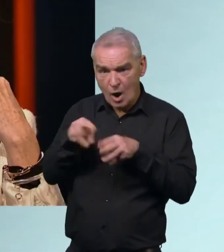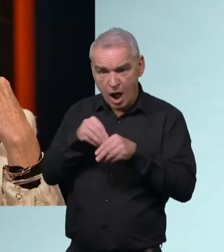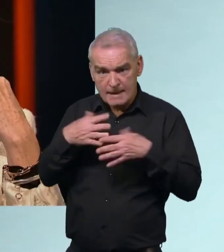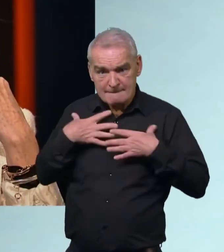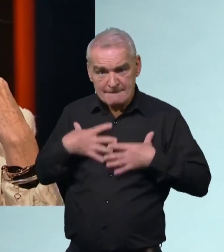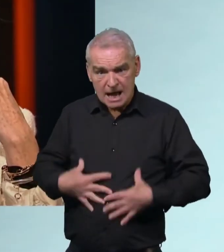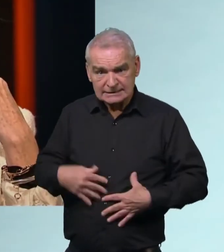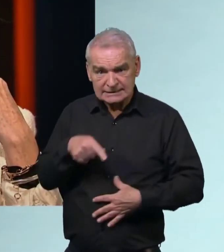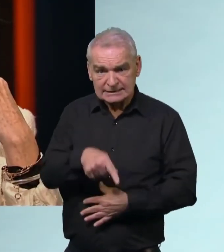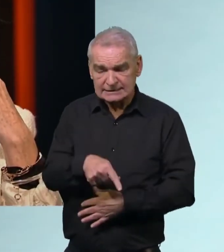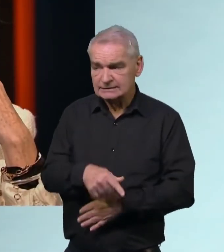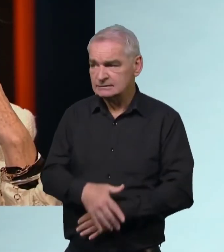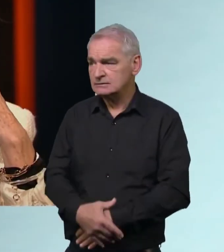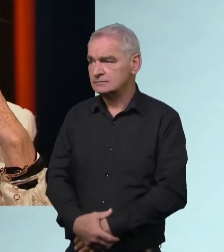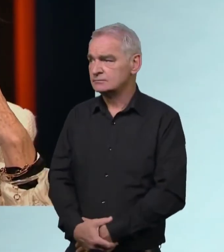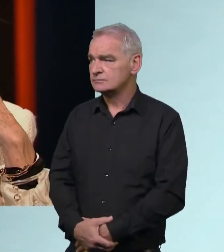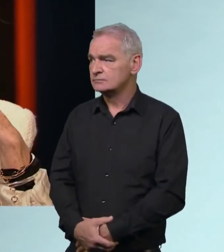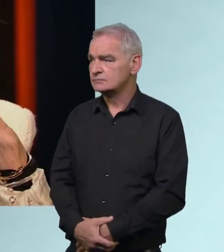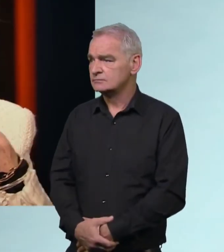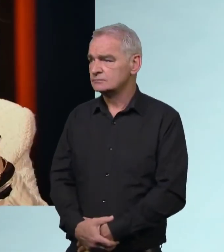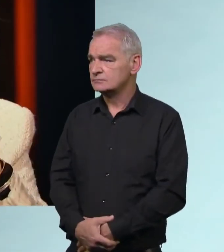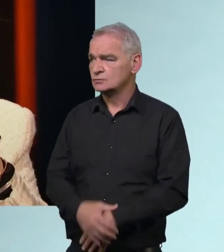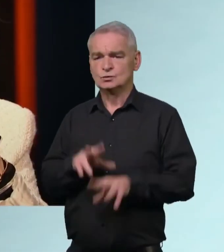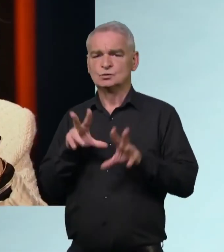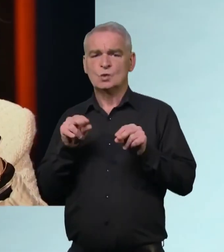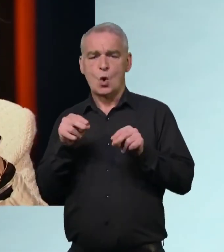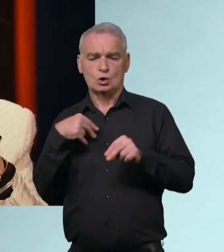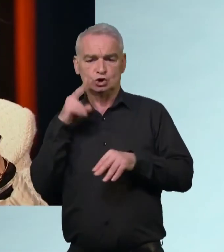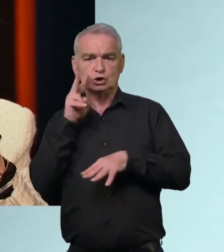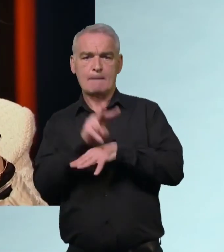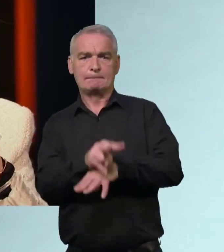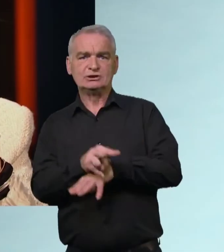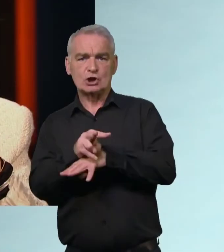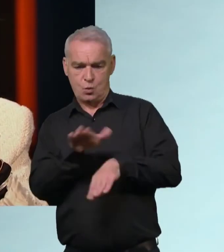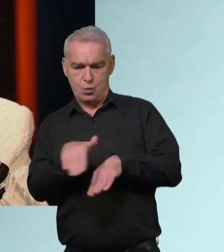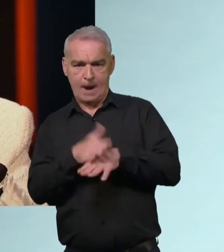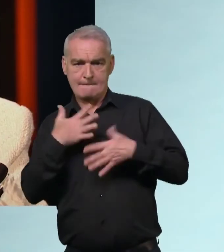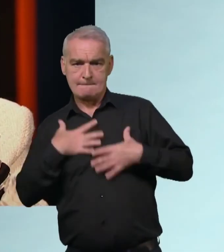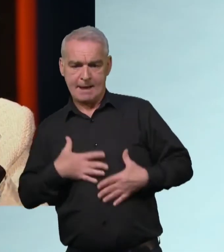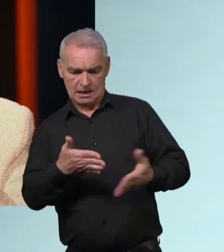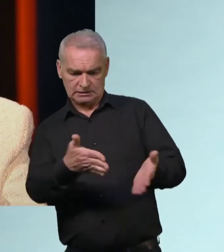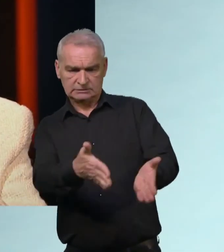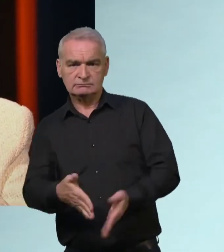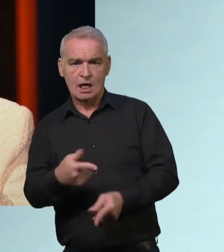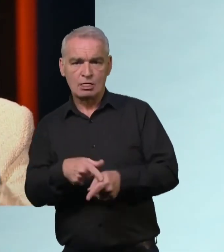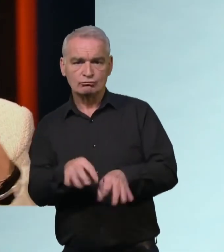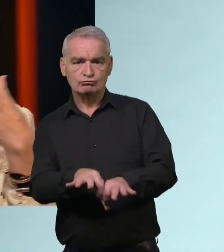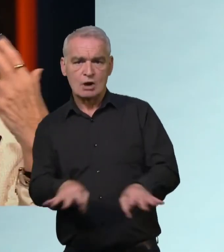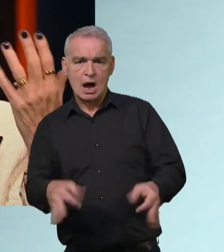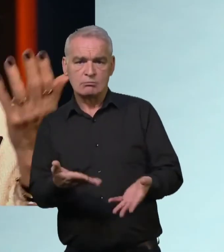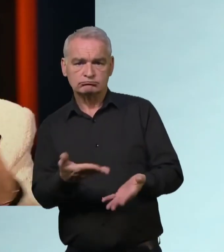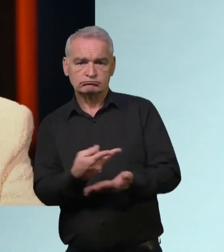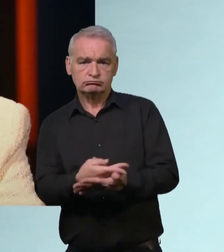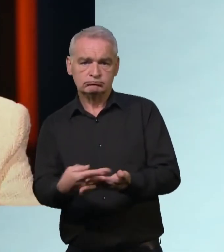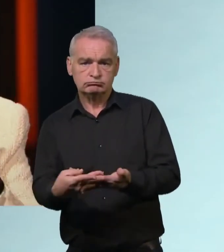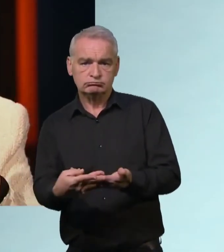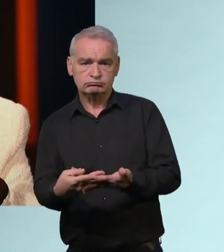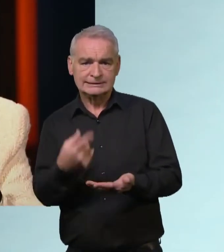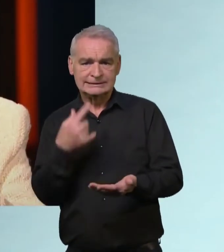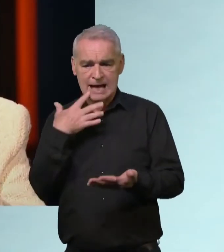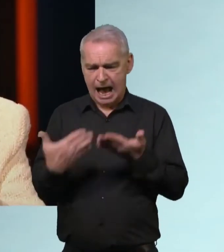Okay. No. Just there to observe where the body was, just to get a sense of what could